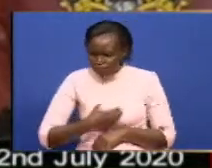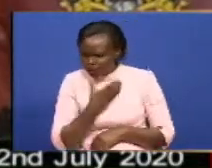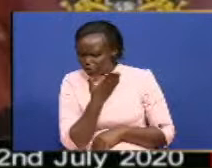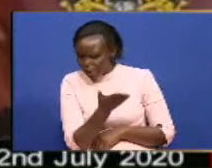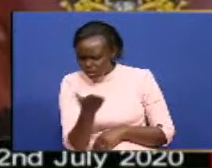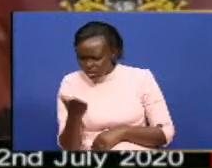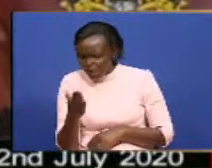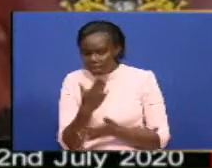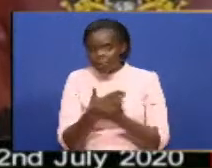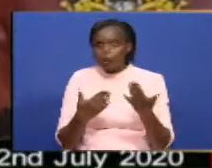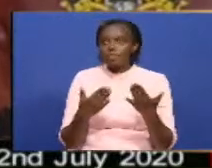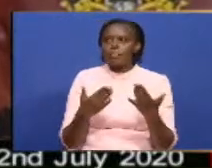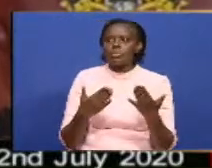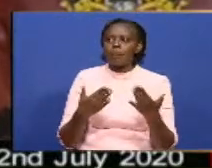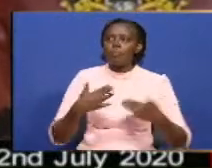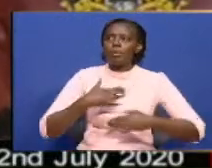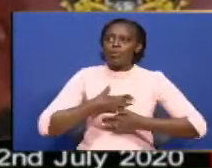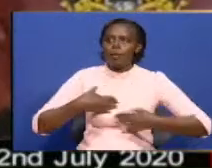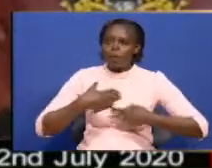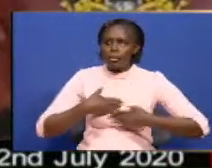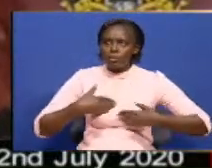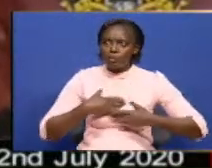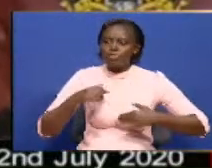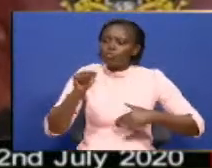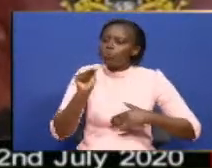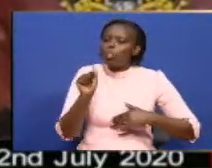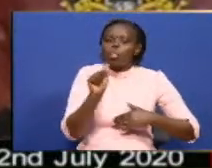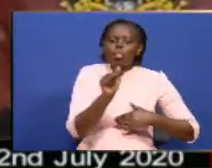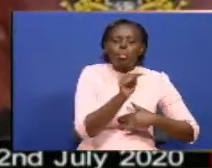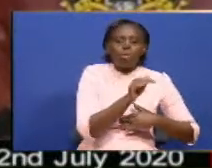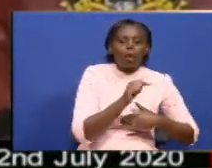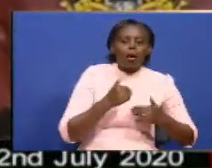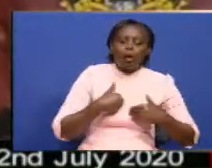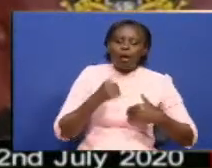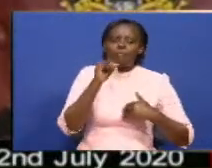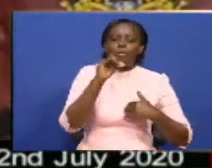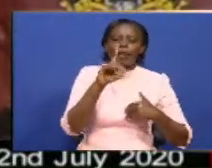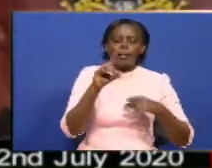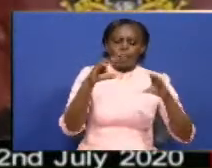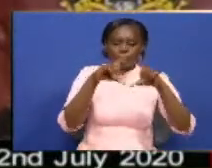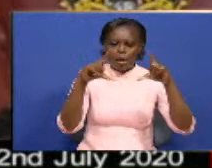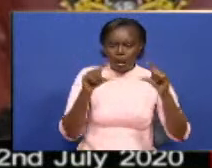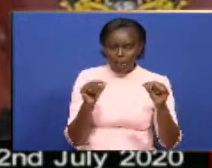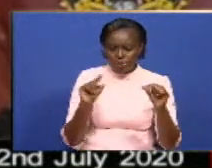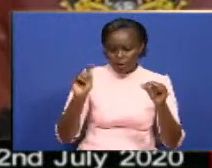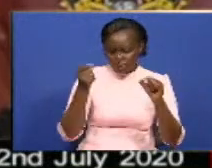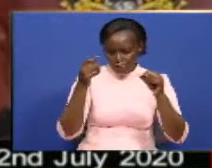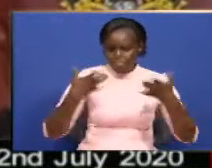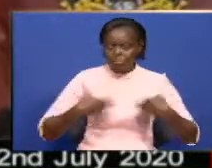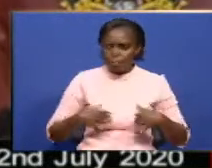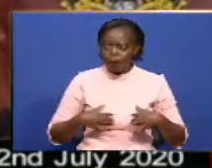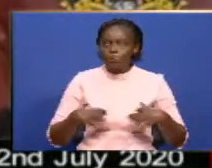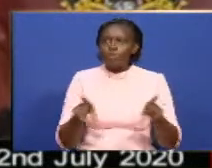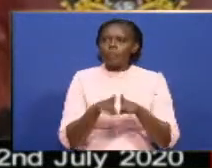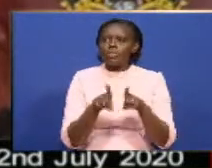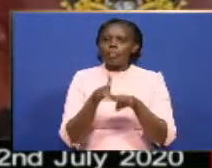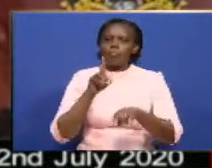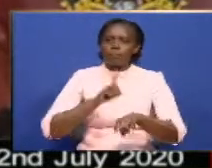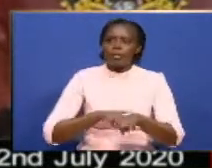are some of the refugees who are holding ID cards as Kenyan citizens, as well